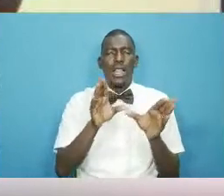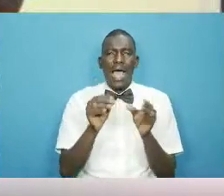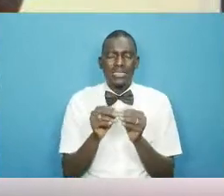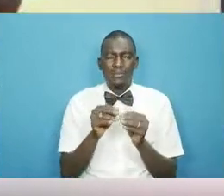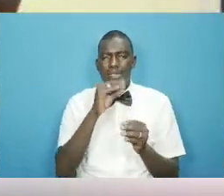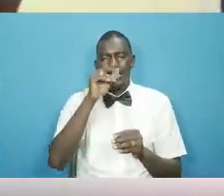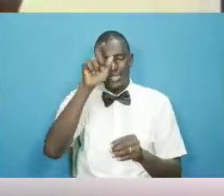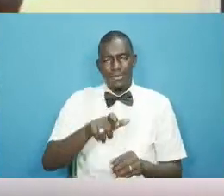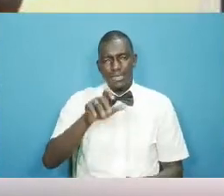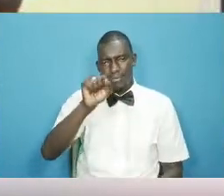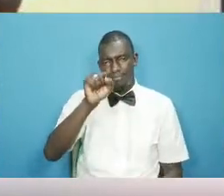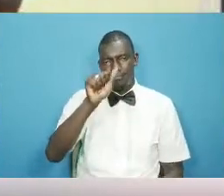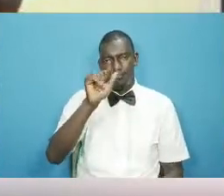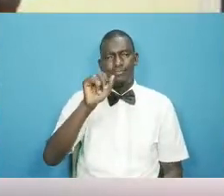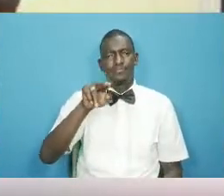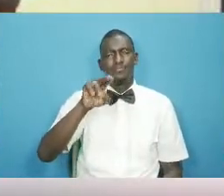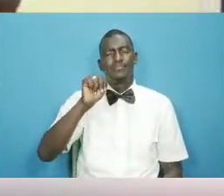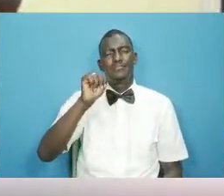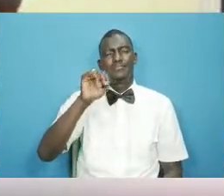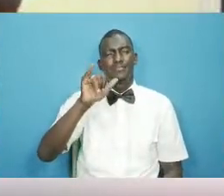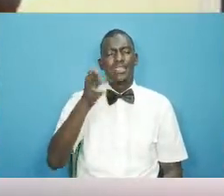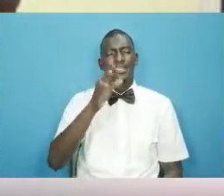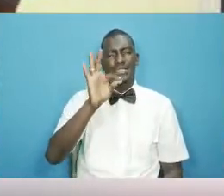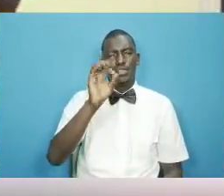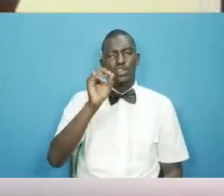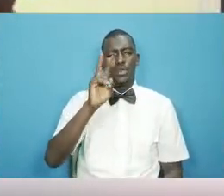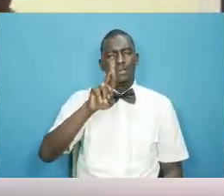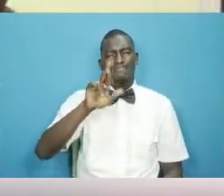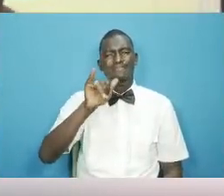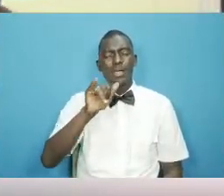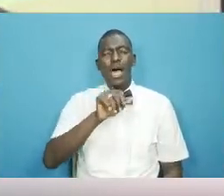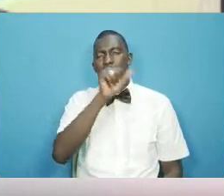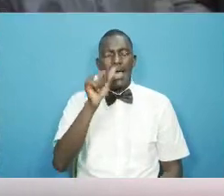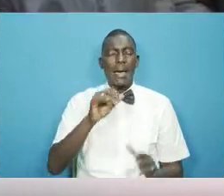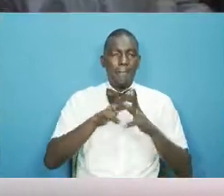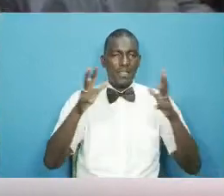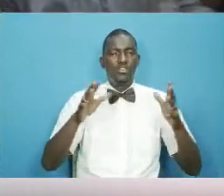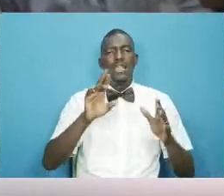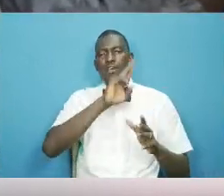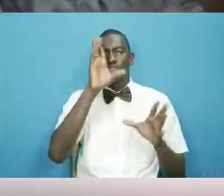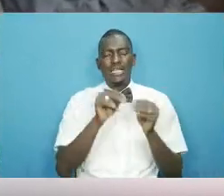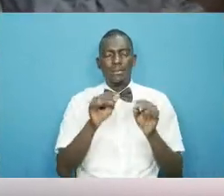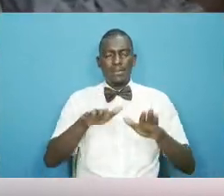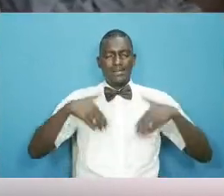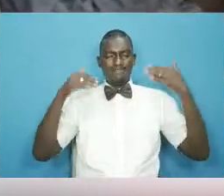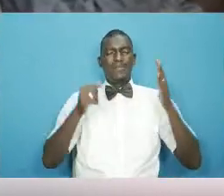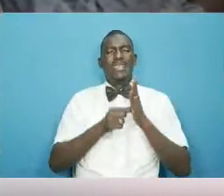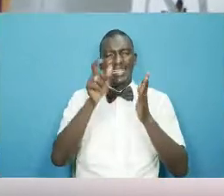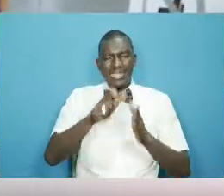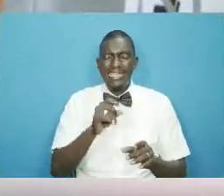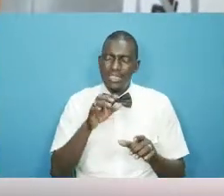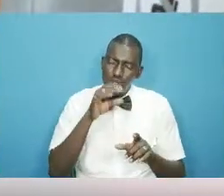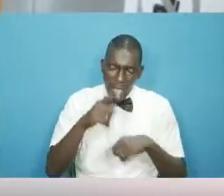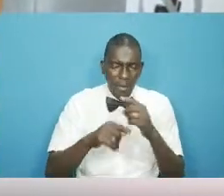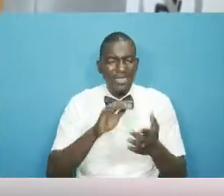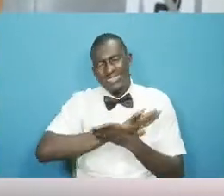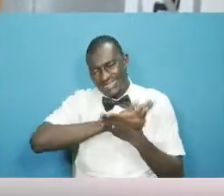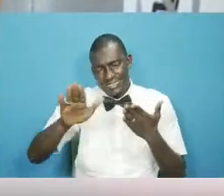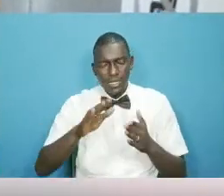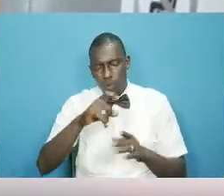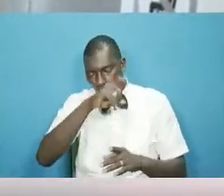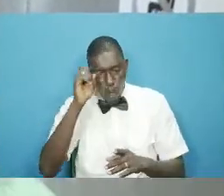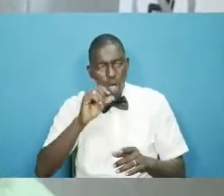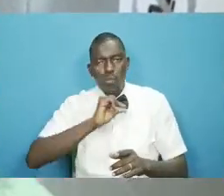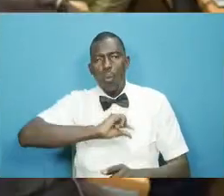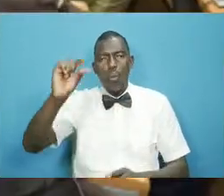Senator, the Deputy Majority Leader of the Assembly expressed concern over the rise in income inequality in relation to decent work,